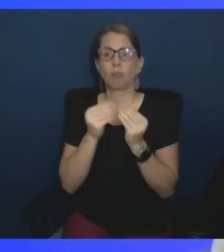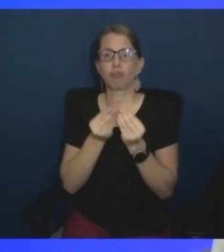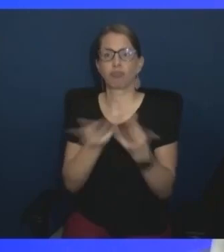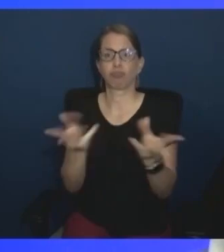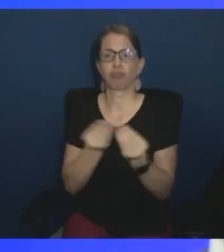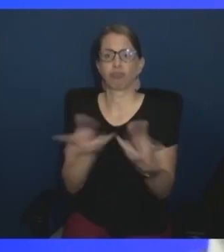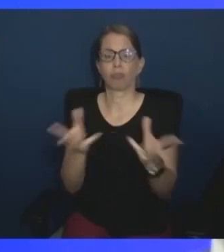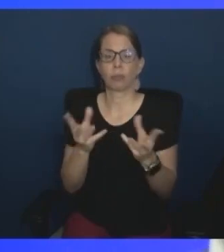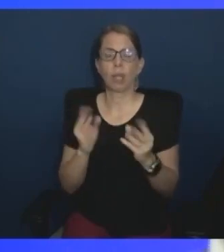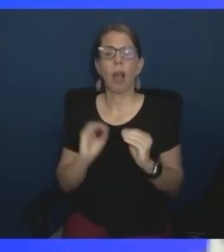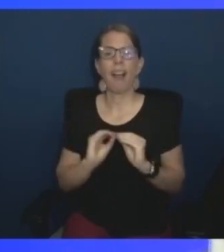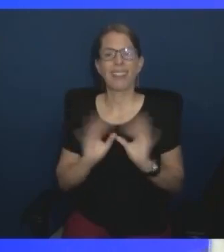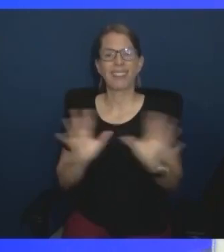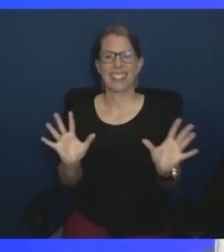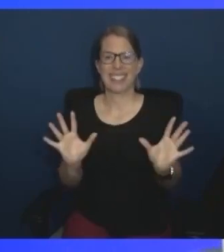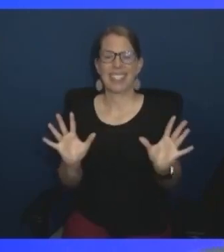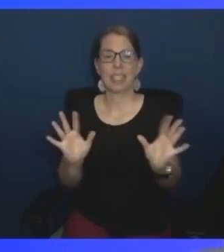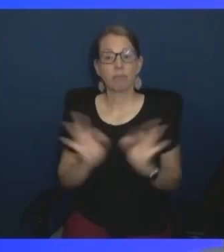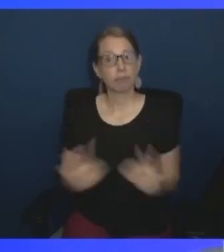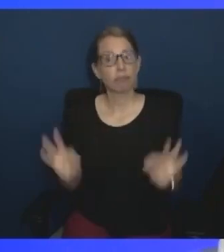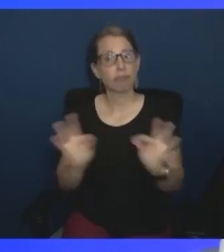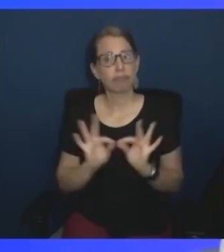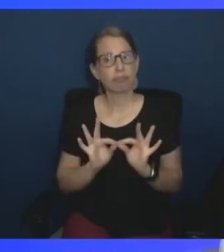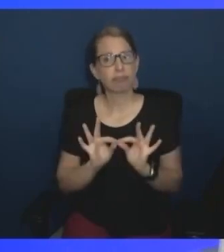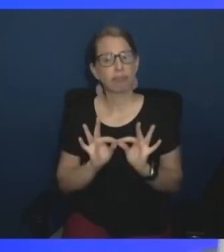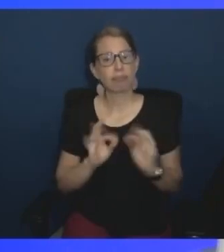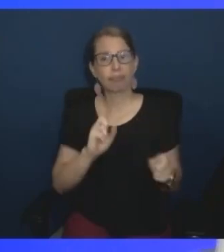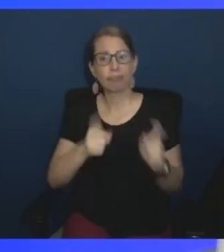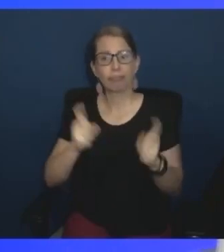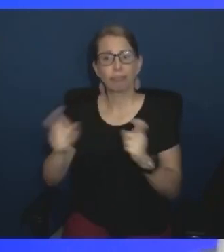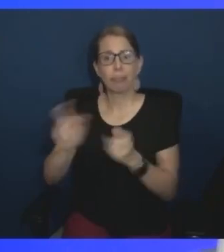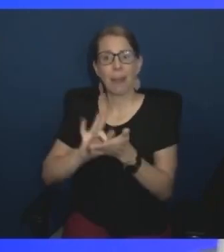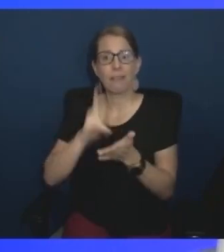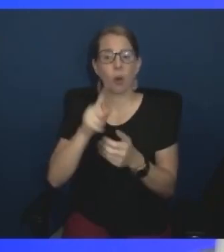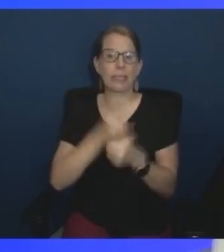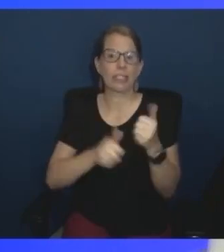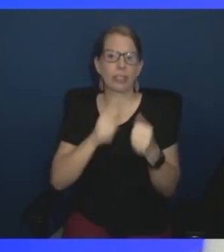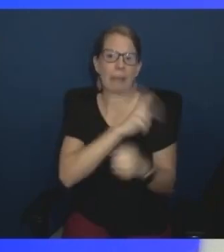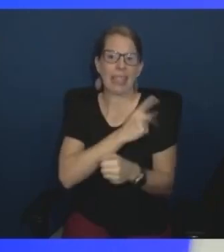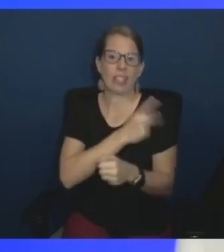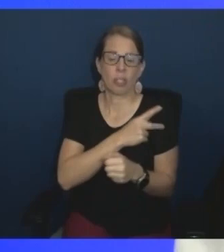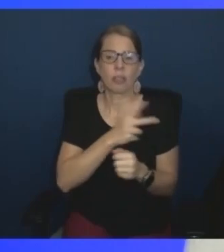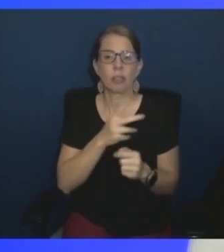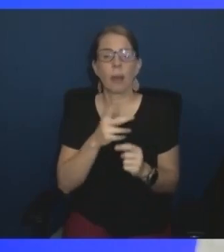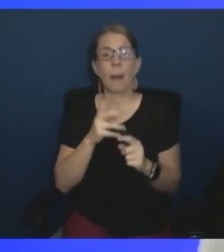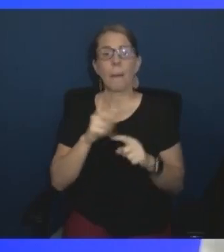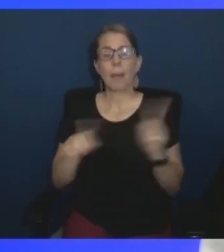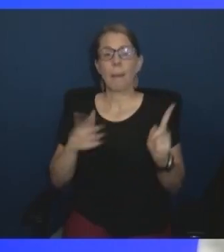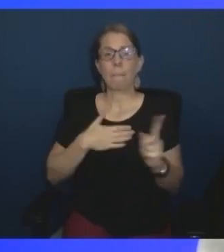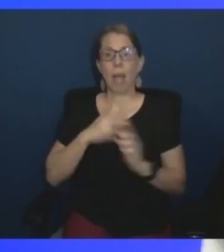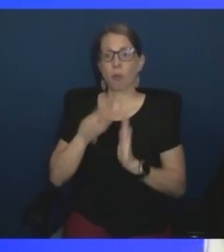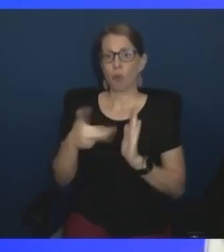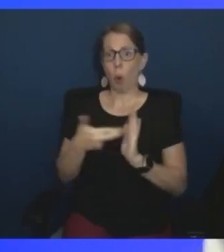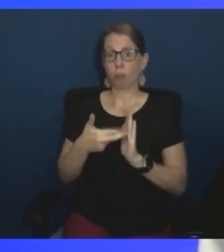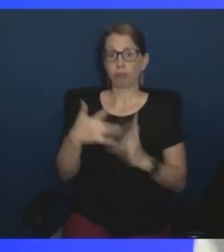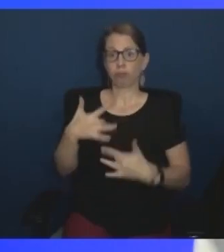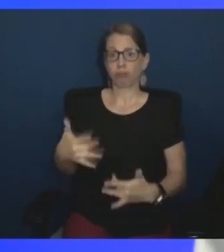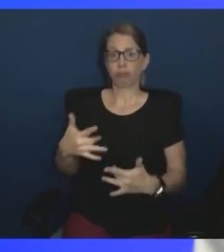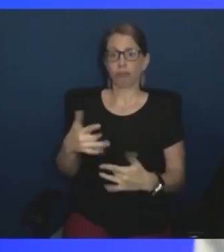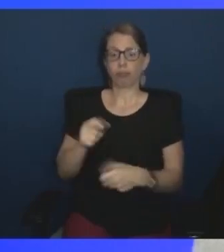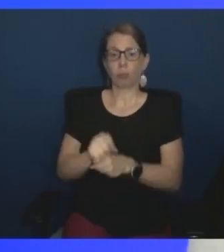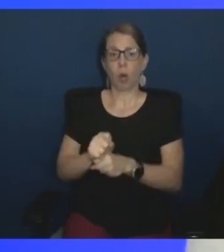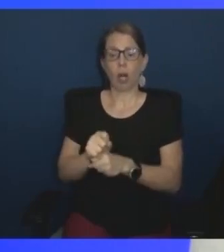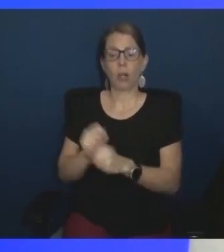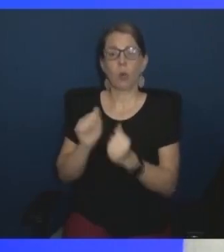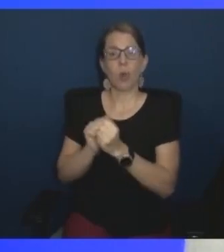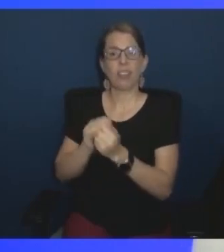obviously, is very important, and we'll talk about that a little bit as well. But my role usually is to work very closely with our providers,